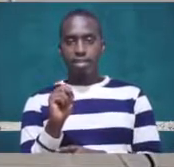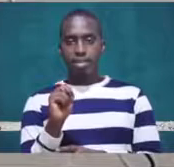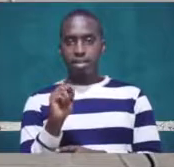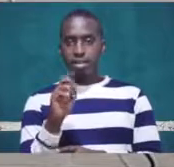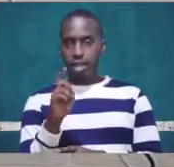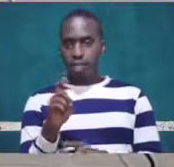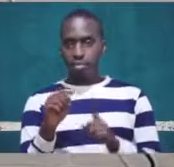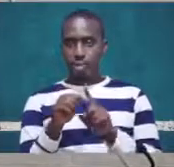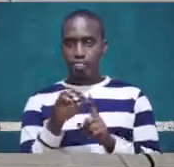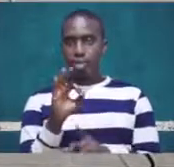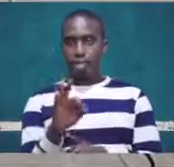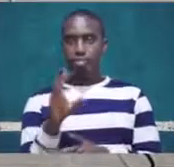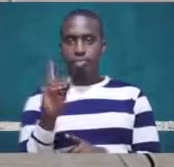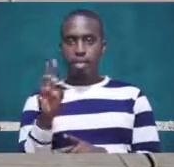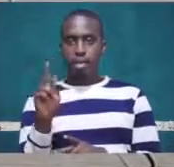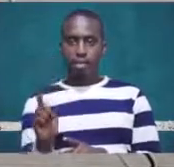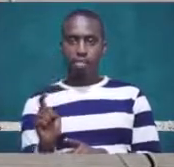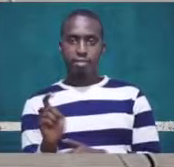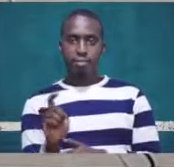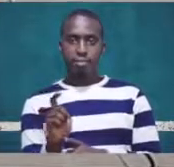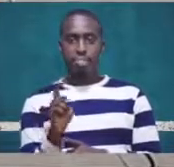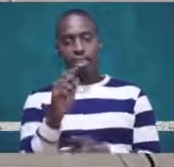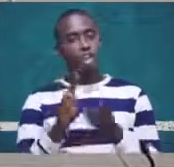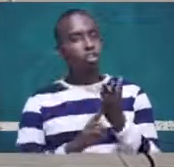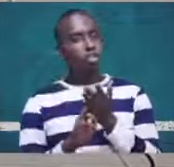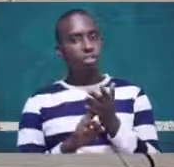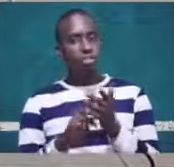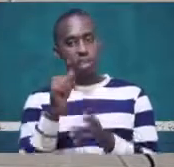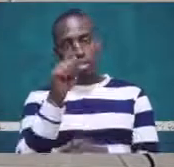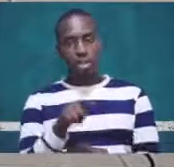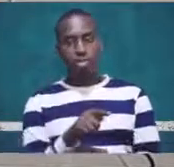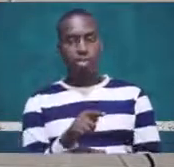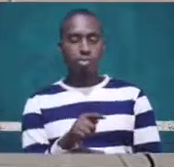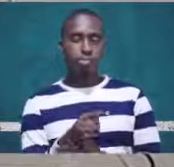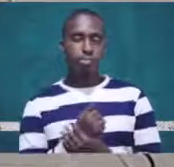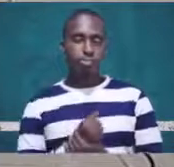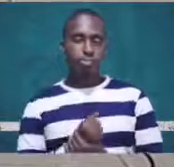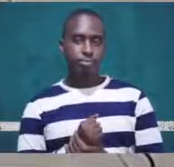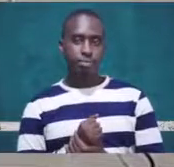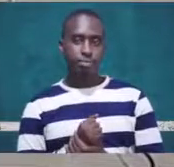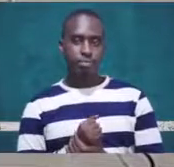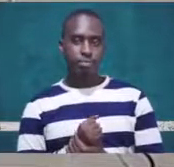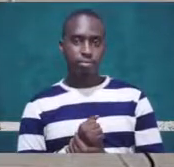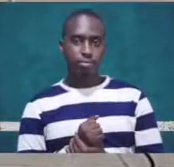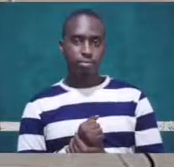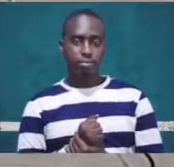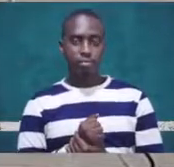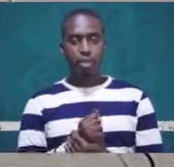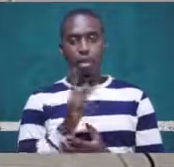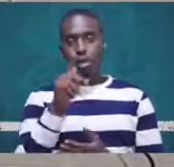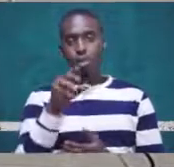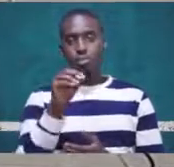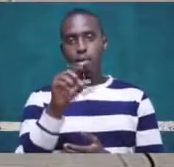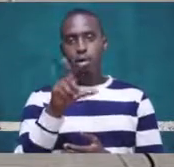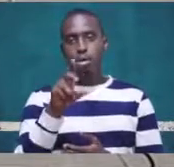f dx. This is a kind of integral involving a polynomial trigonometric